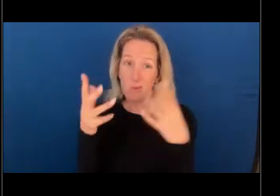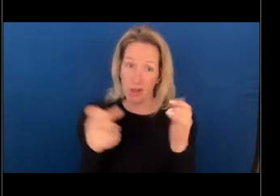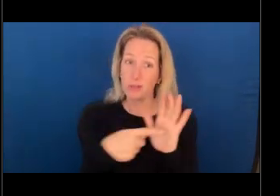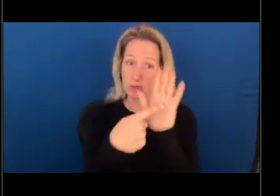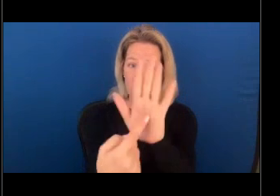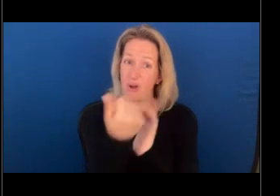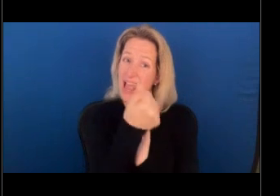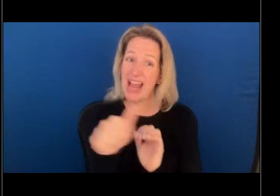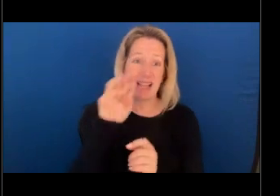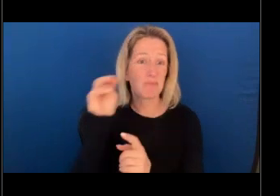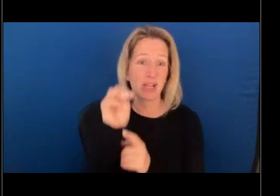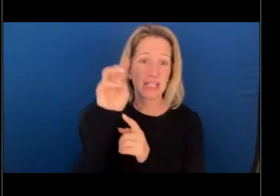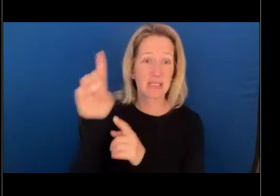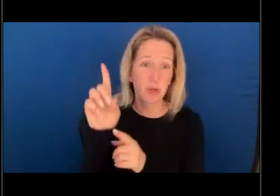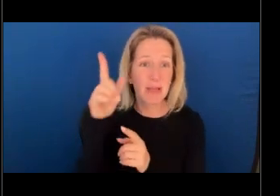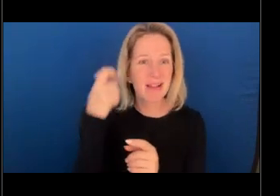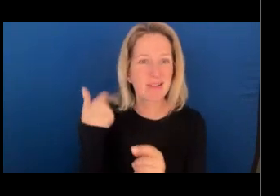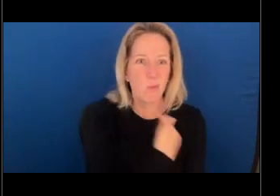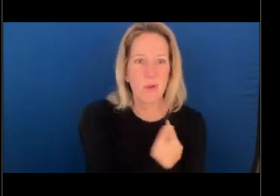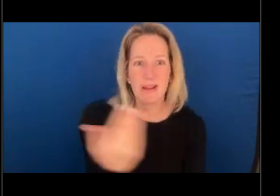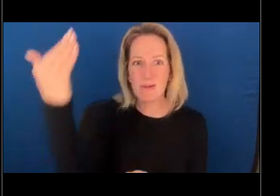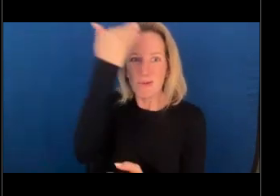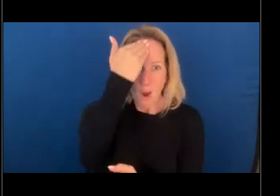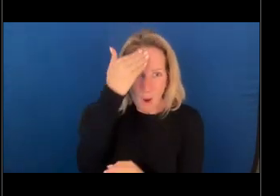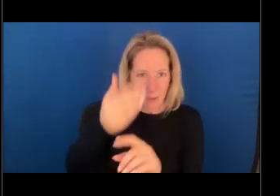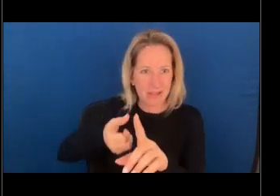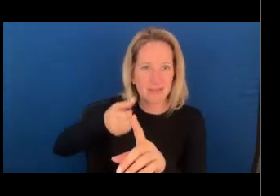know that it's having impacts on biodiversity. Next slide, please.